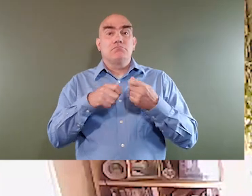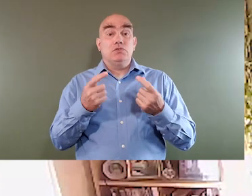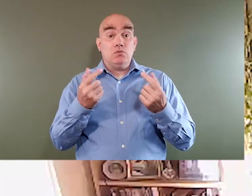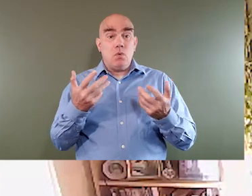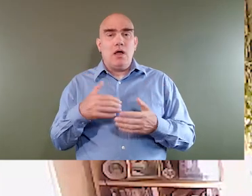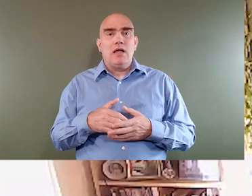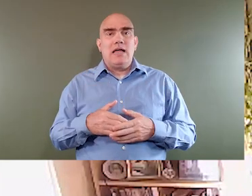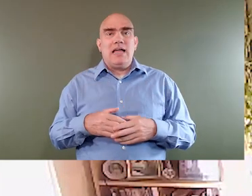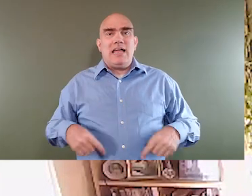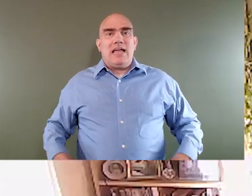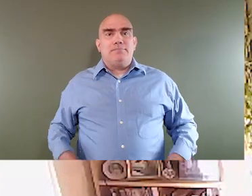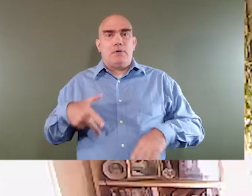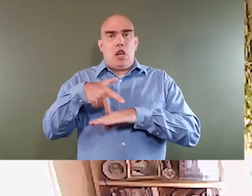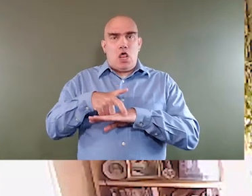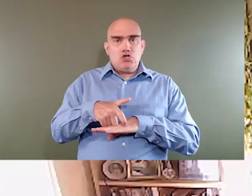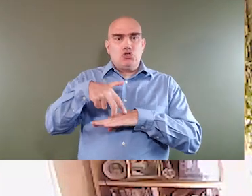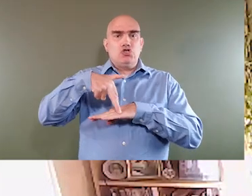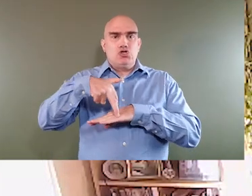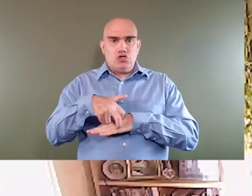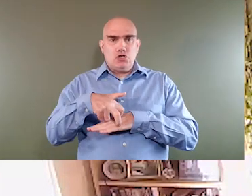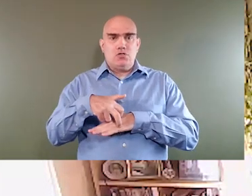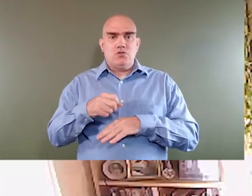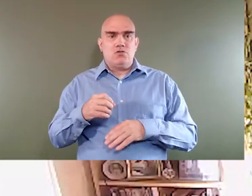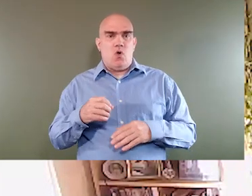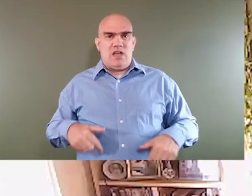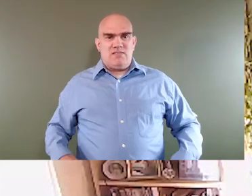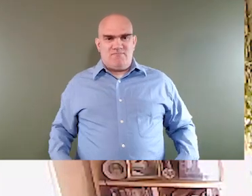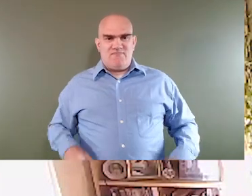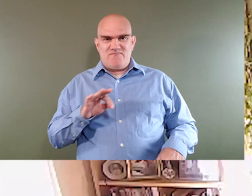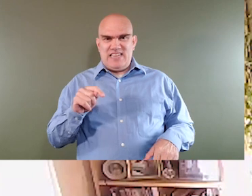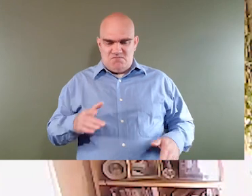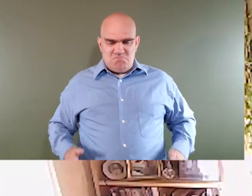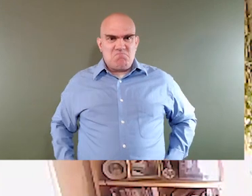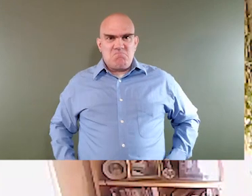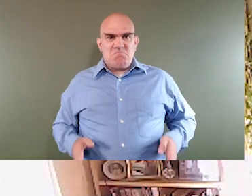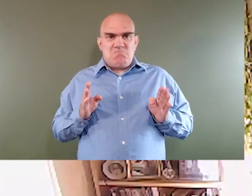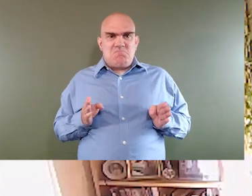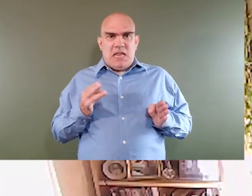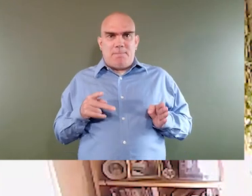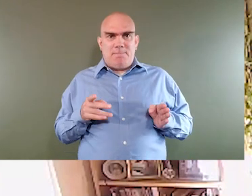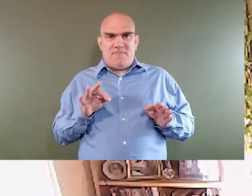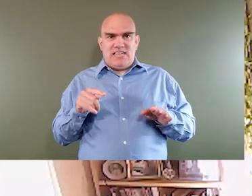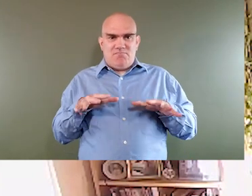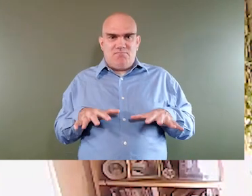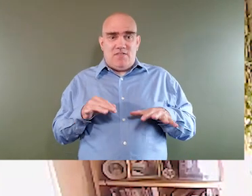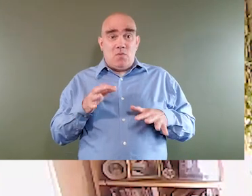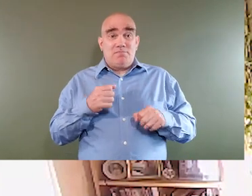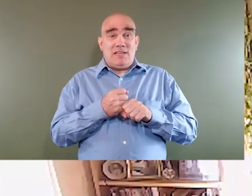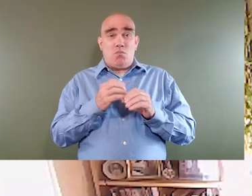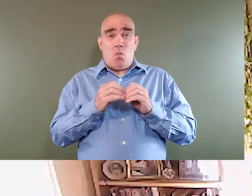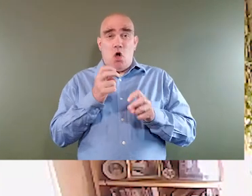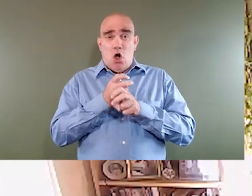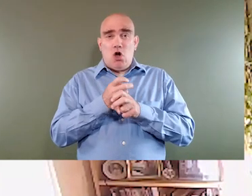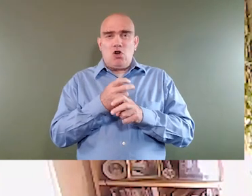a hip hinge. So feet are about hip distance apart. You're going to be doing a hip hinge. If you want to make it harder, I'll give you my